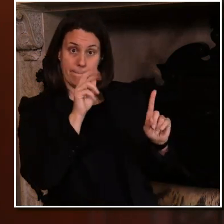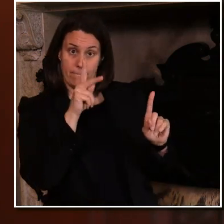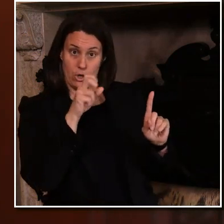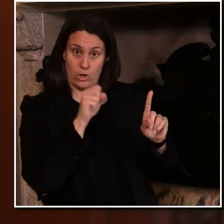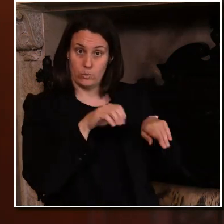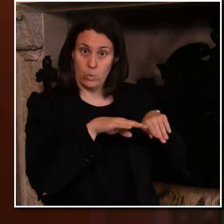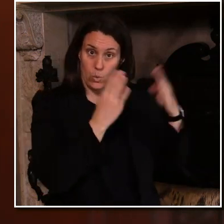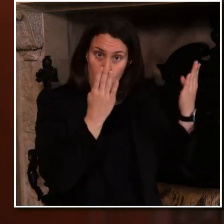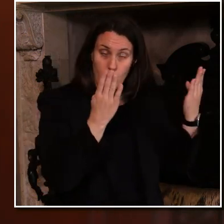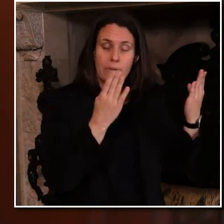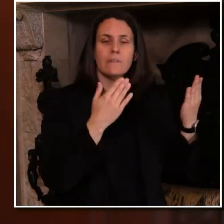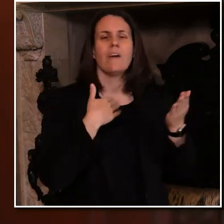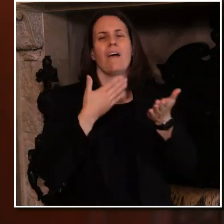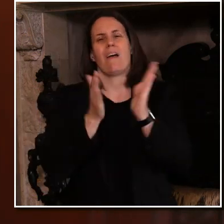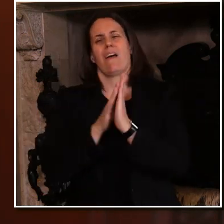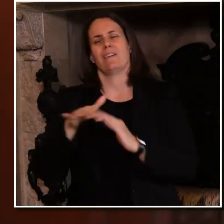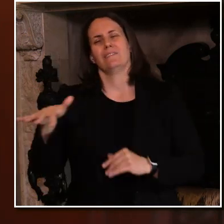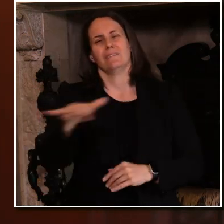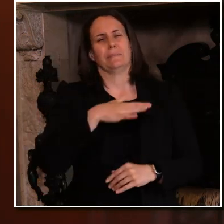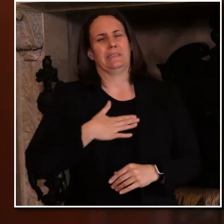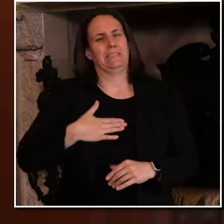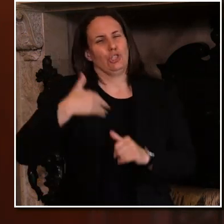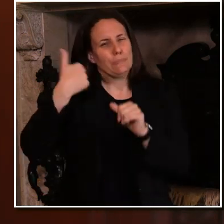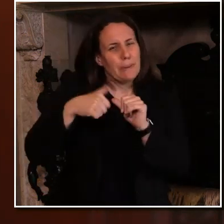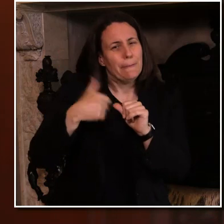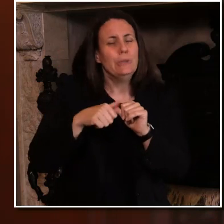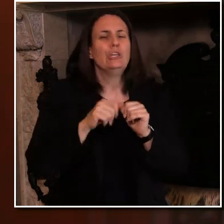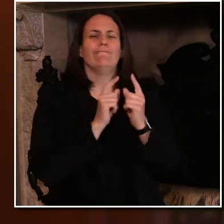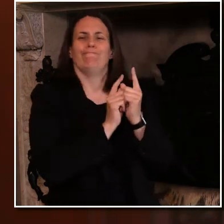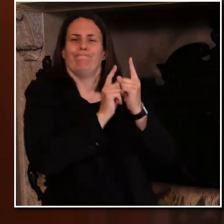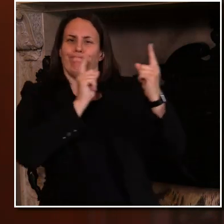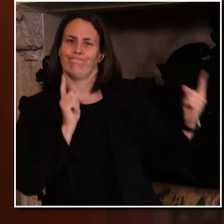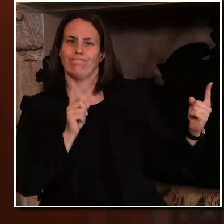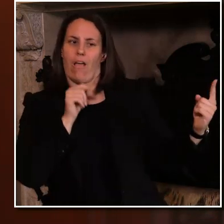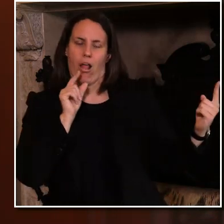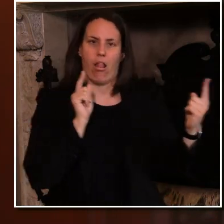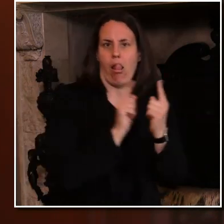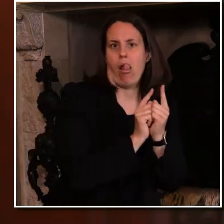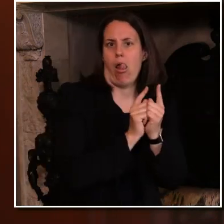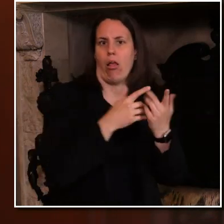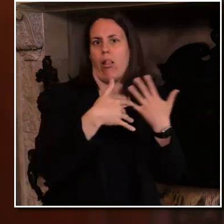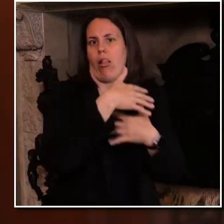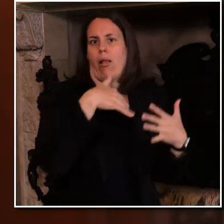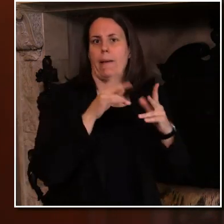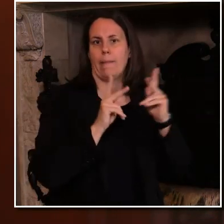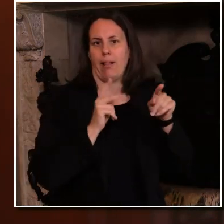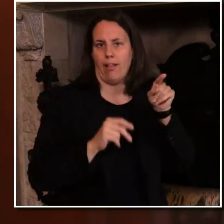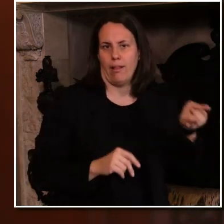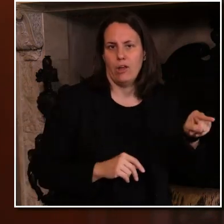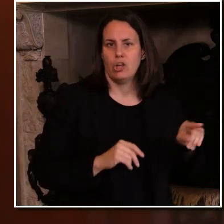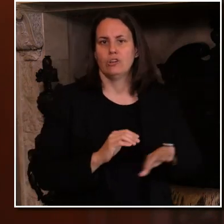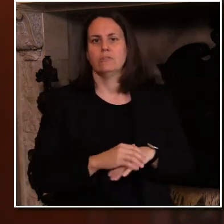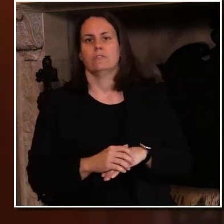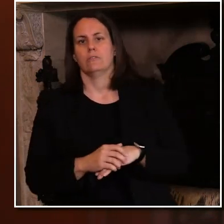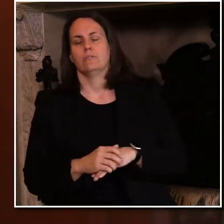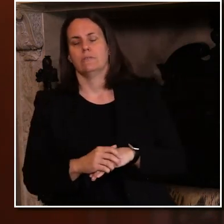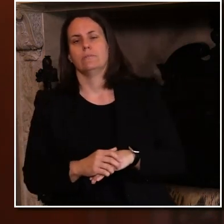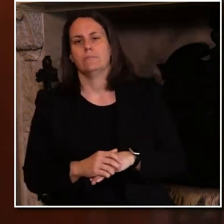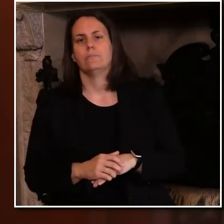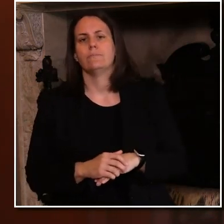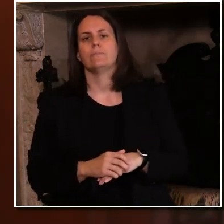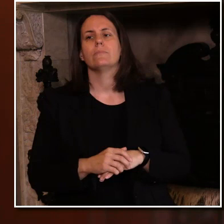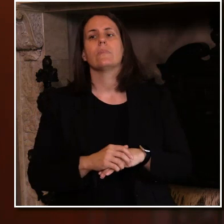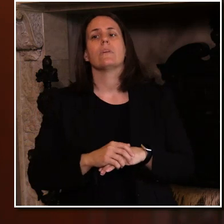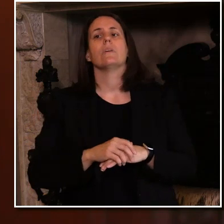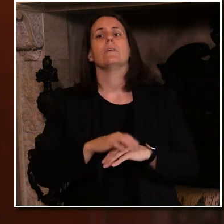social distancing and staying close to home and their community. You know, we get a lot of questions about what close to home means. This